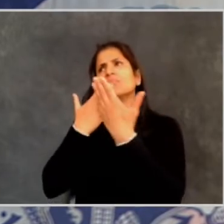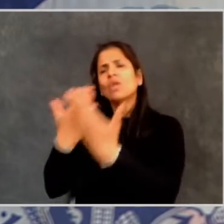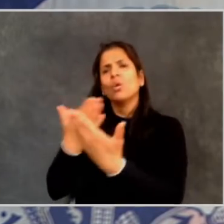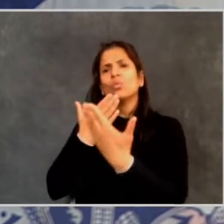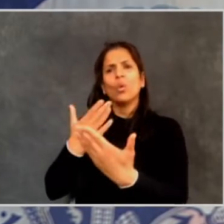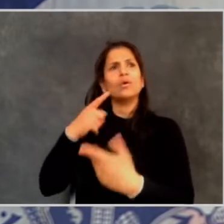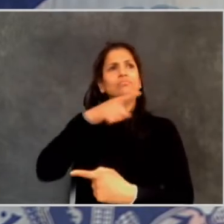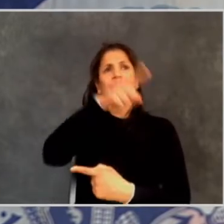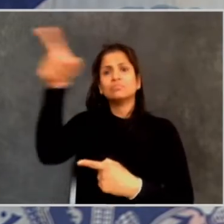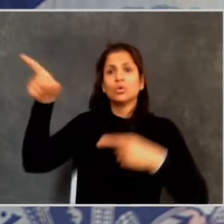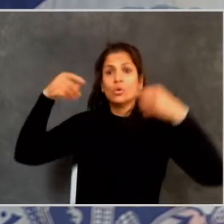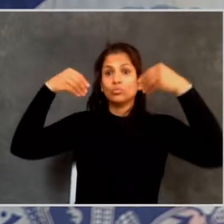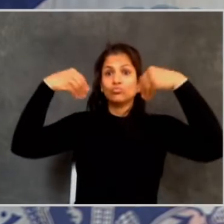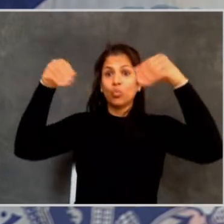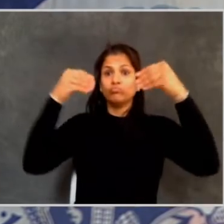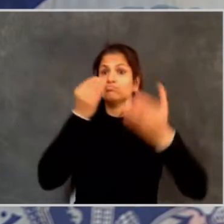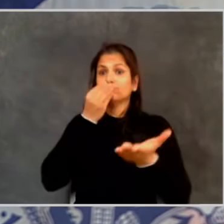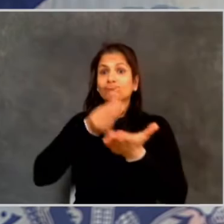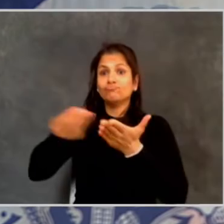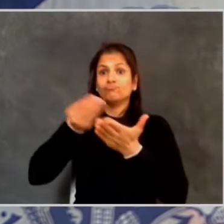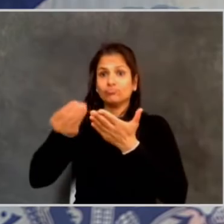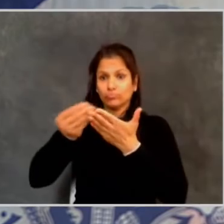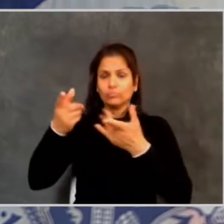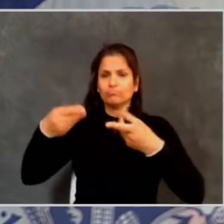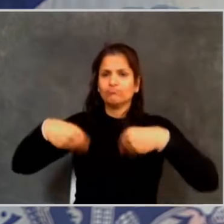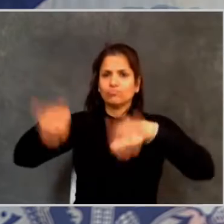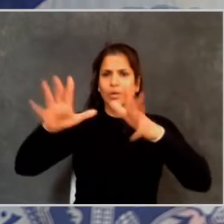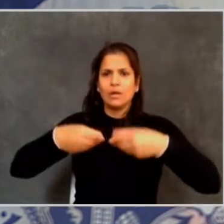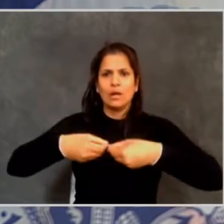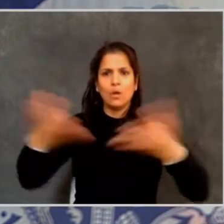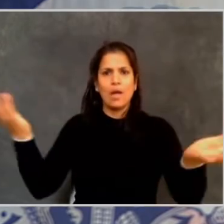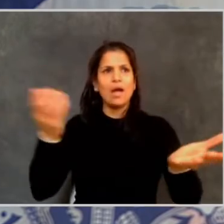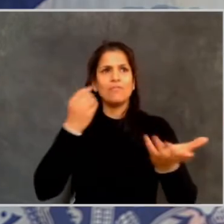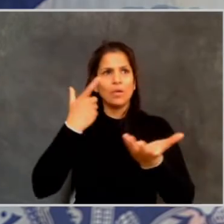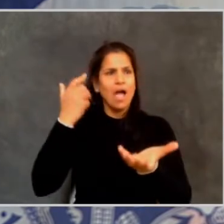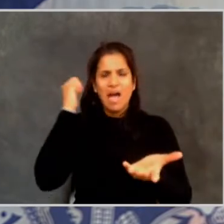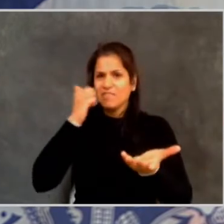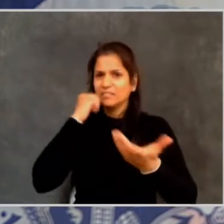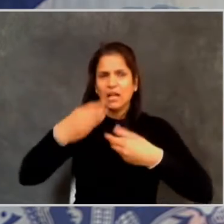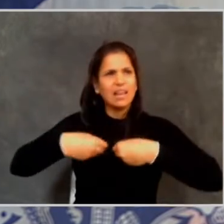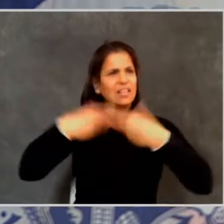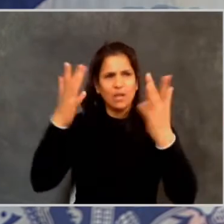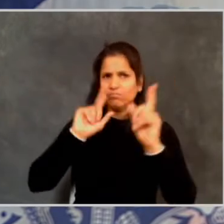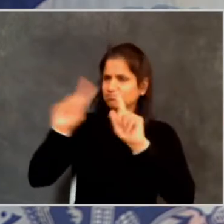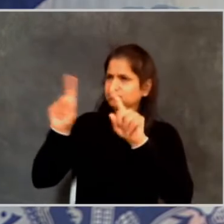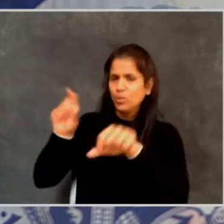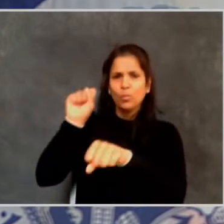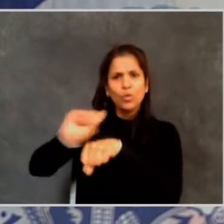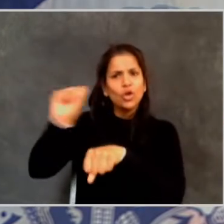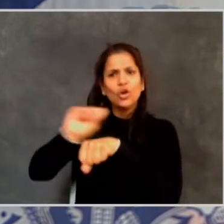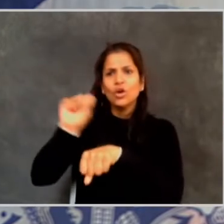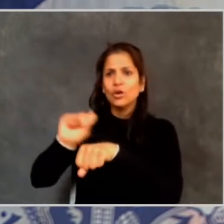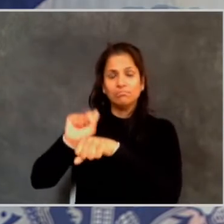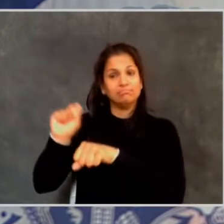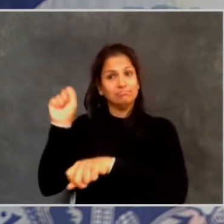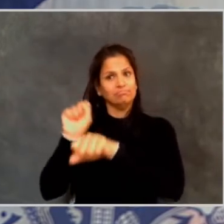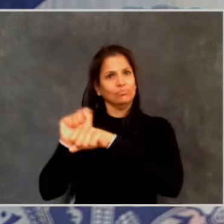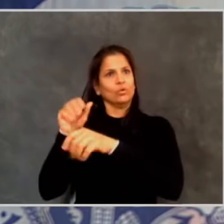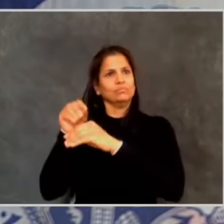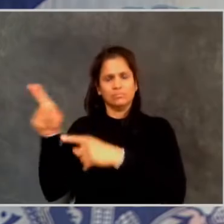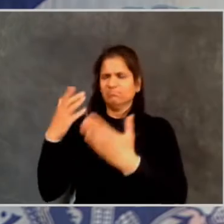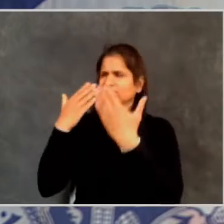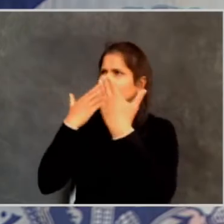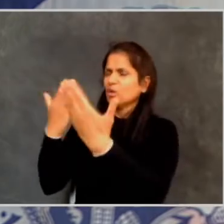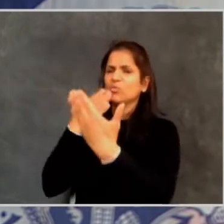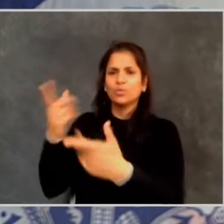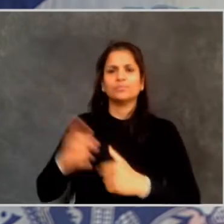those workers are there making sure that people get what they need. But I'm worried about more and more people literally not having any